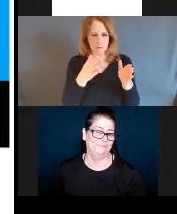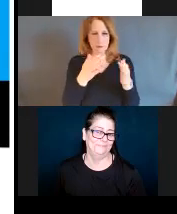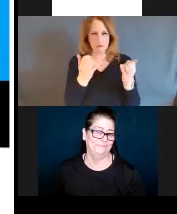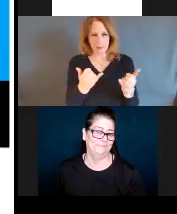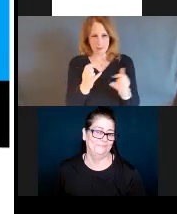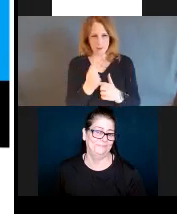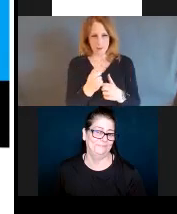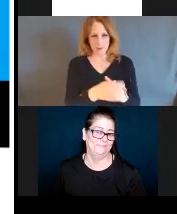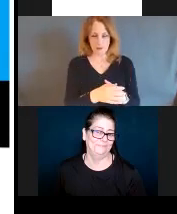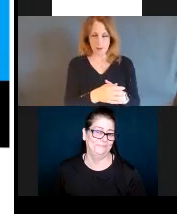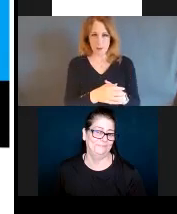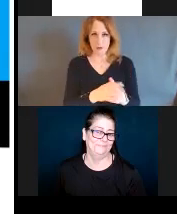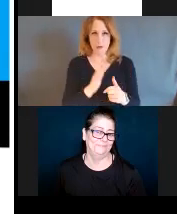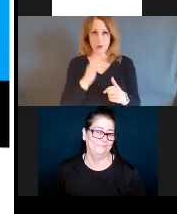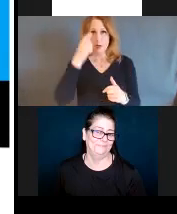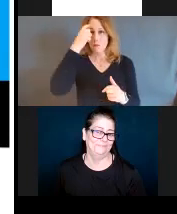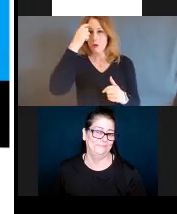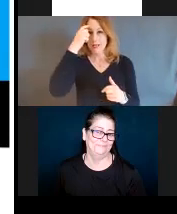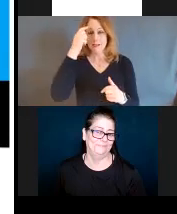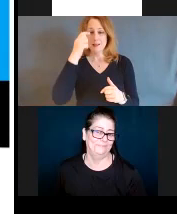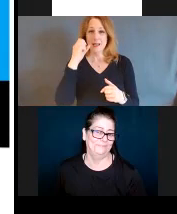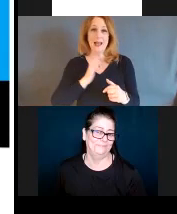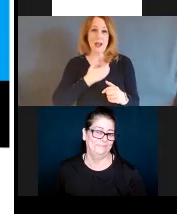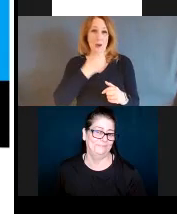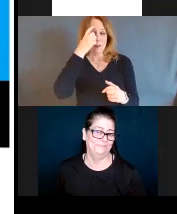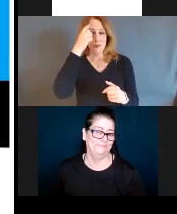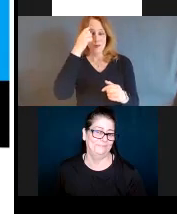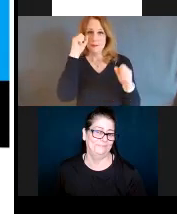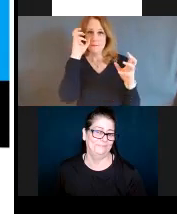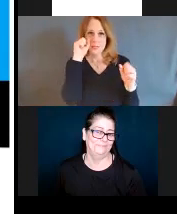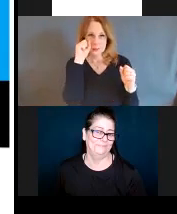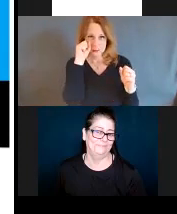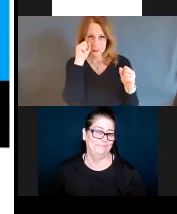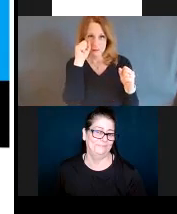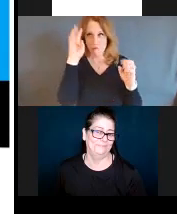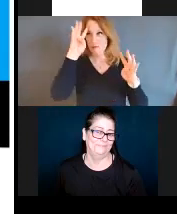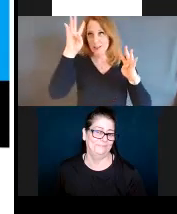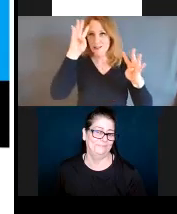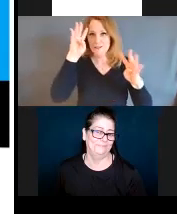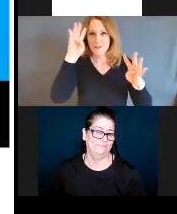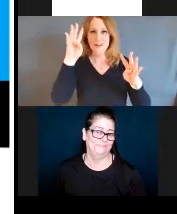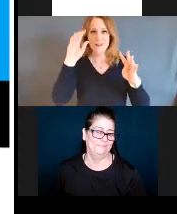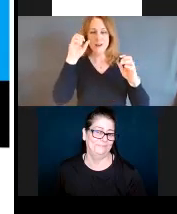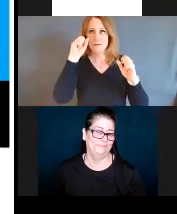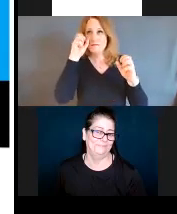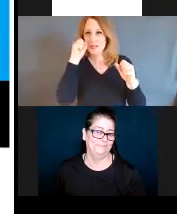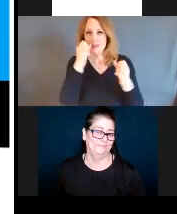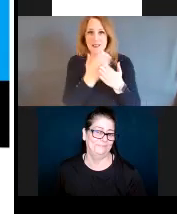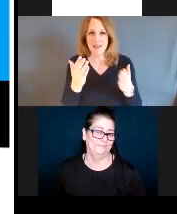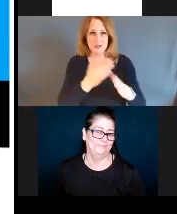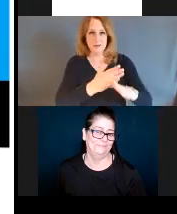Our brains are amazing. They can be very creative and they do a lot of amazing things to protect